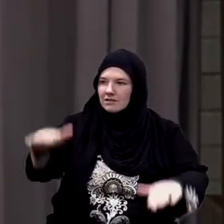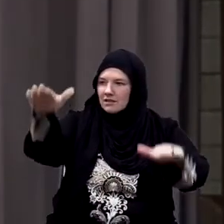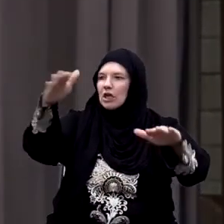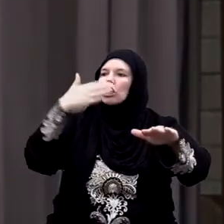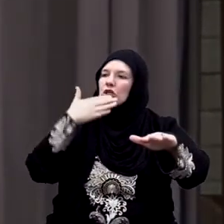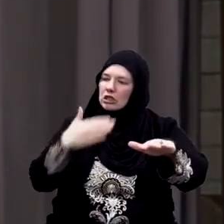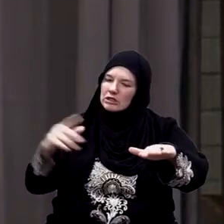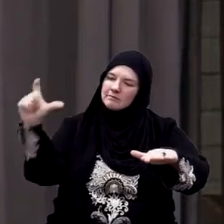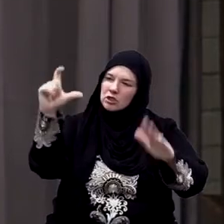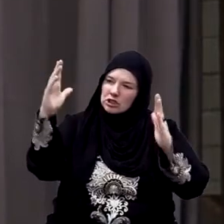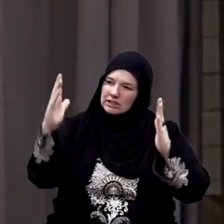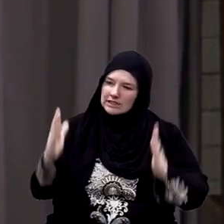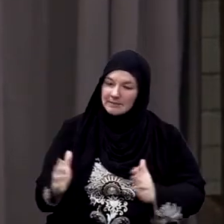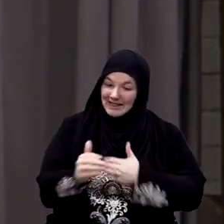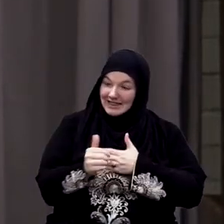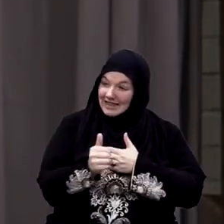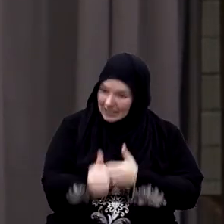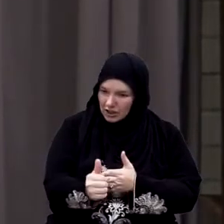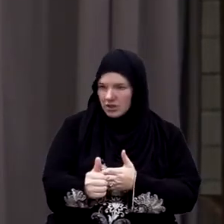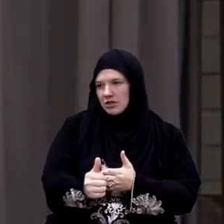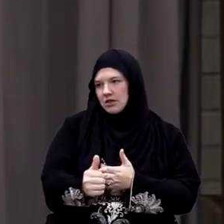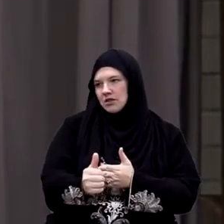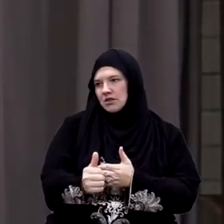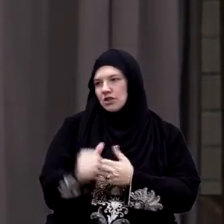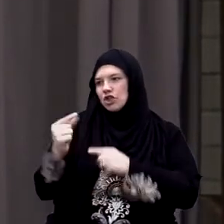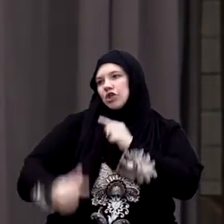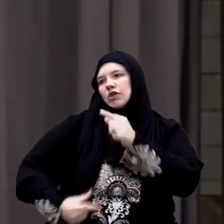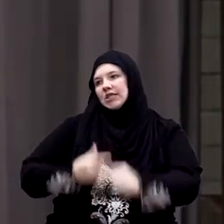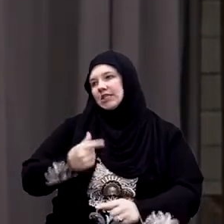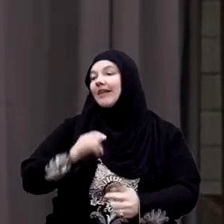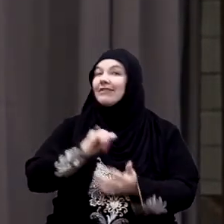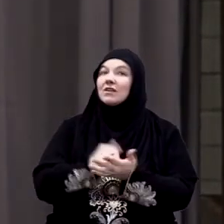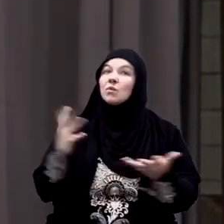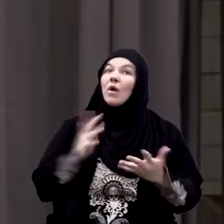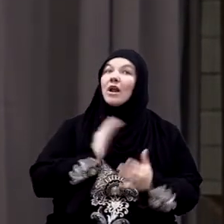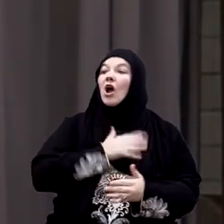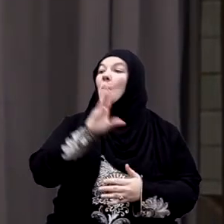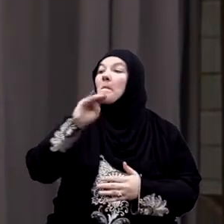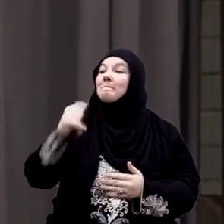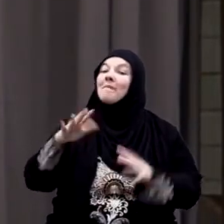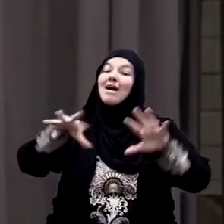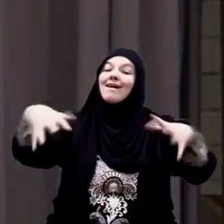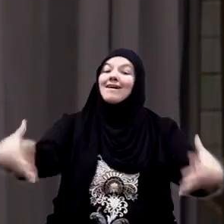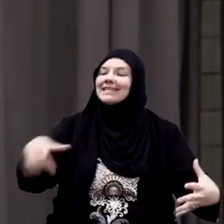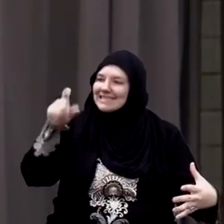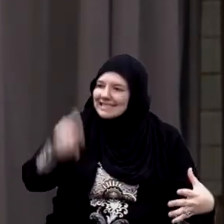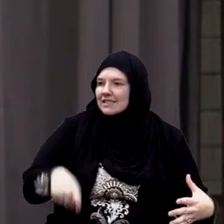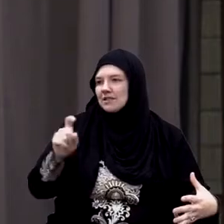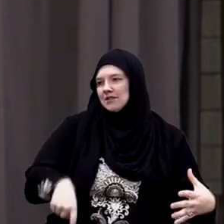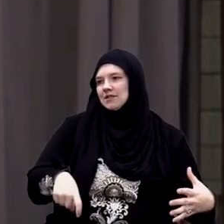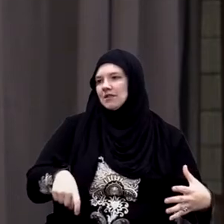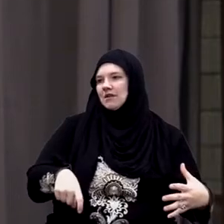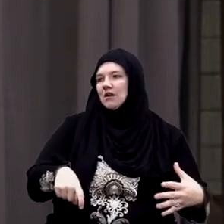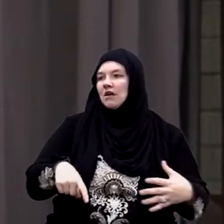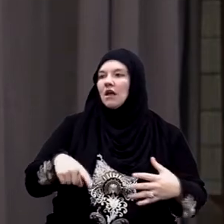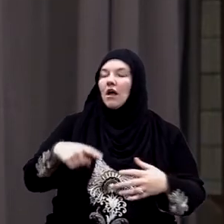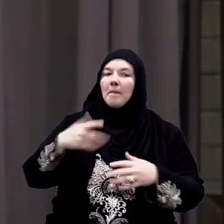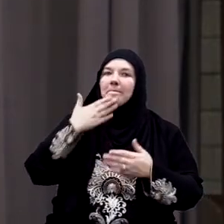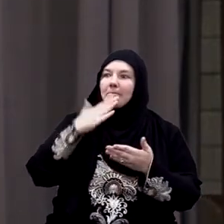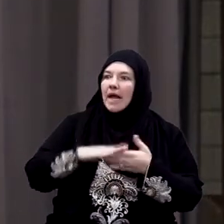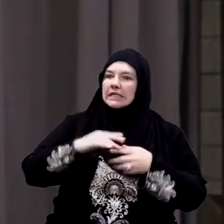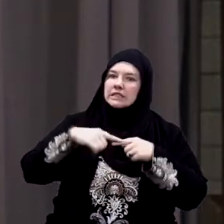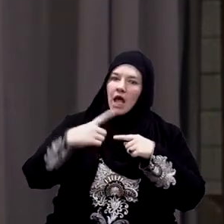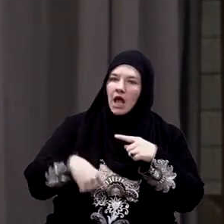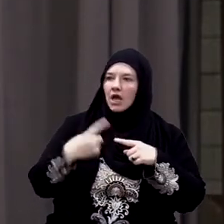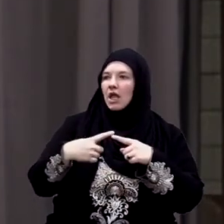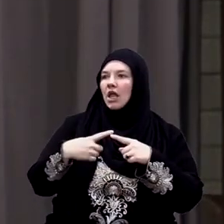great Muslim leadership generation is what our ummah needs to break the cycle of